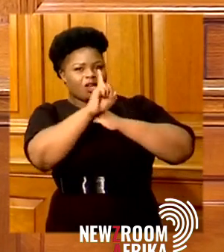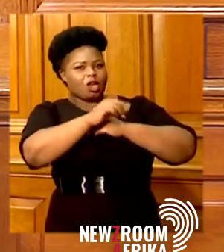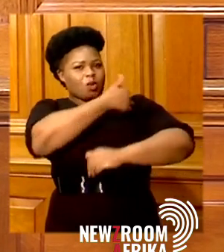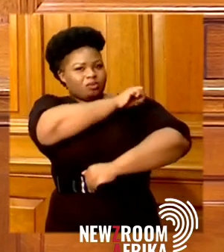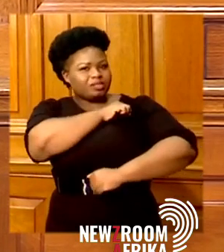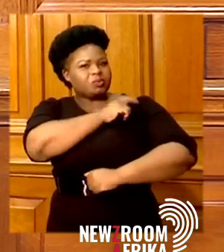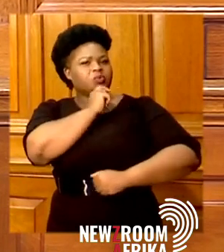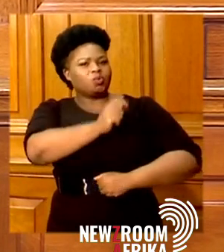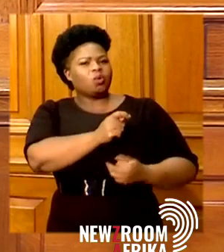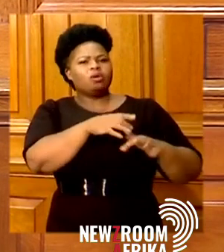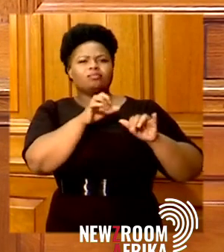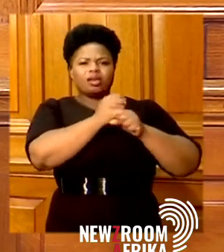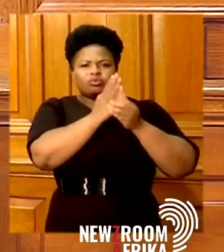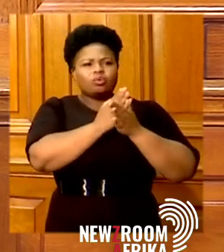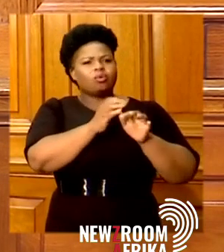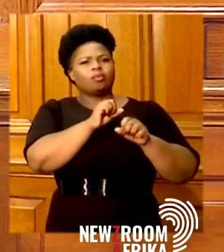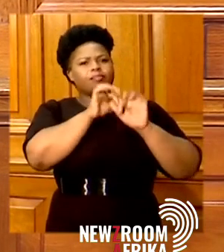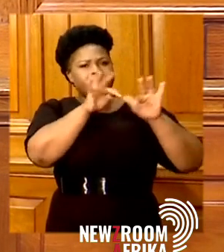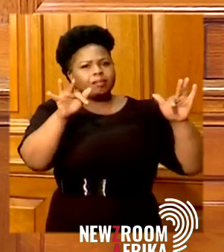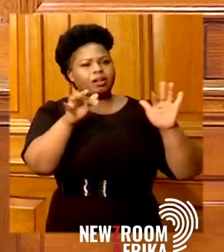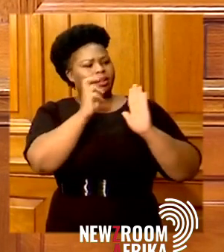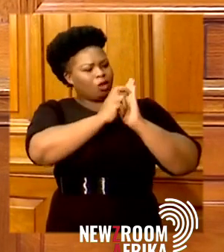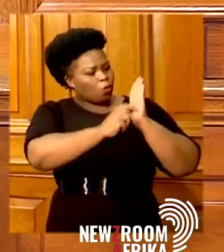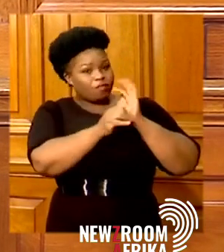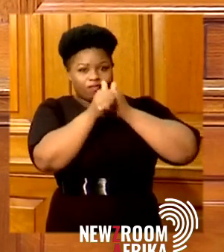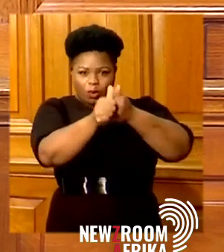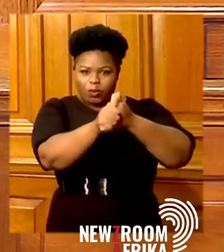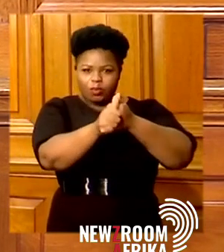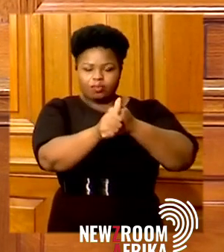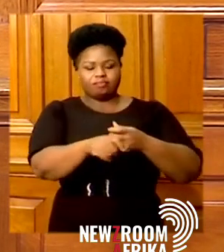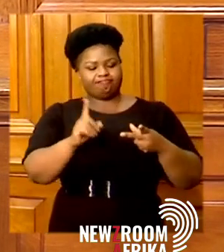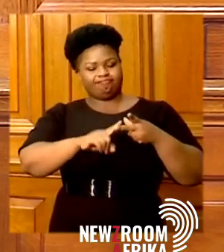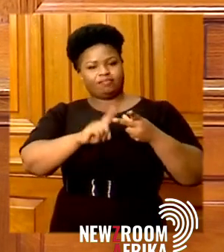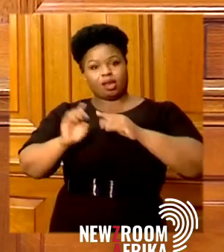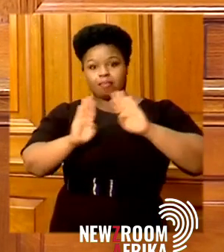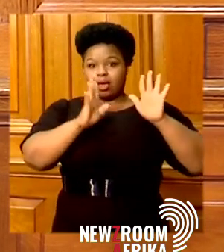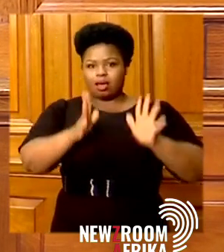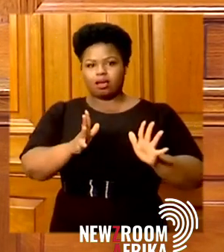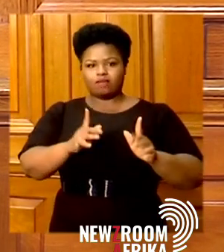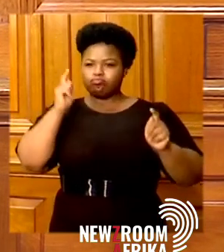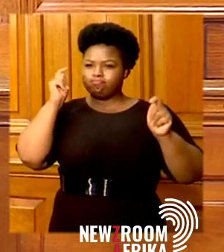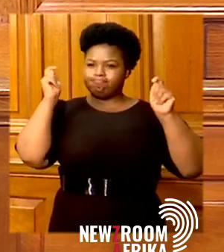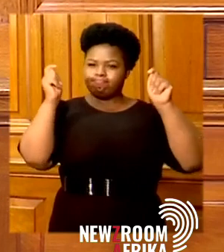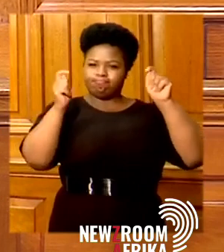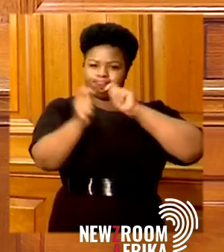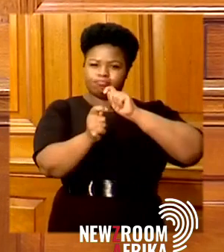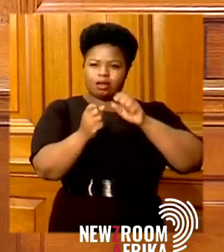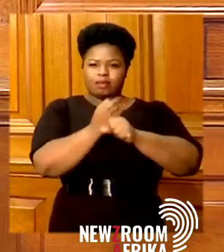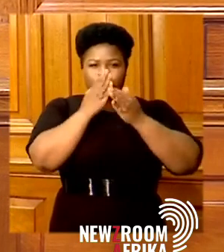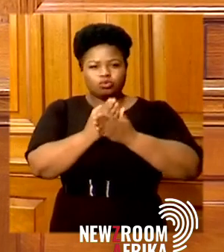that we introduced, changes in the behavior and accumulating